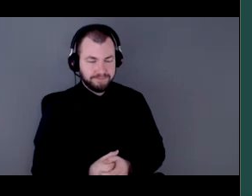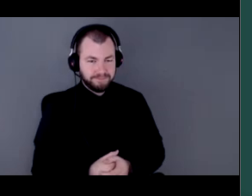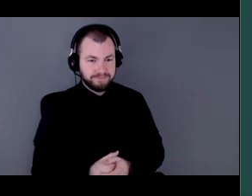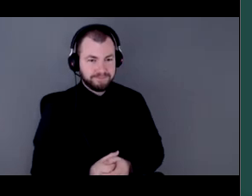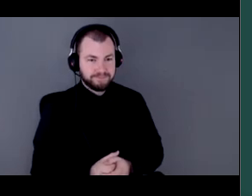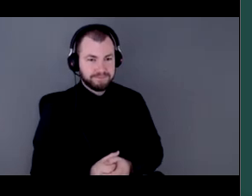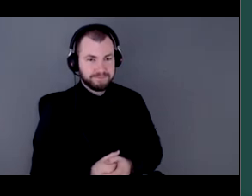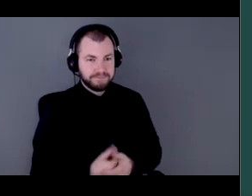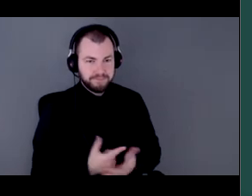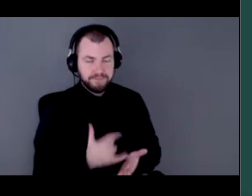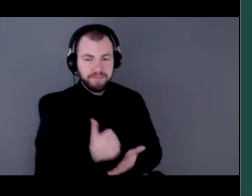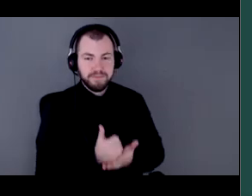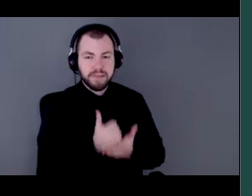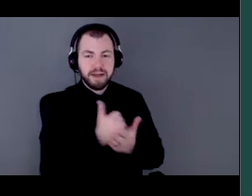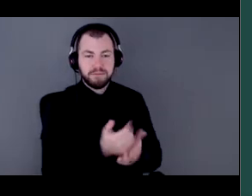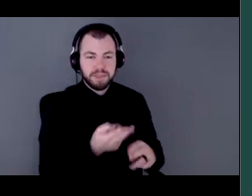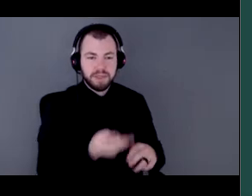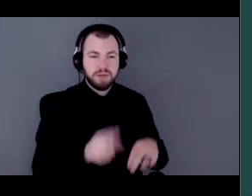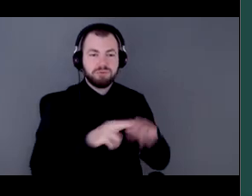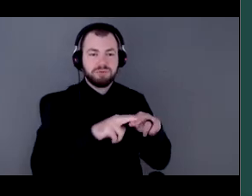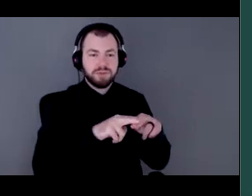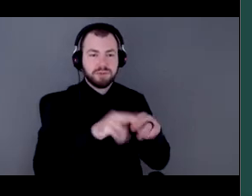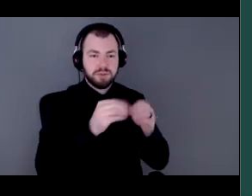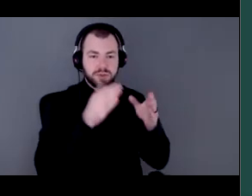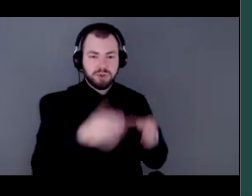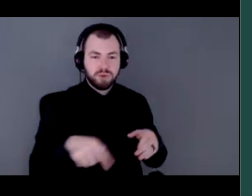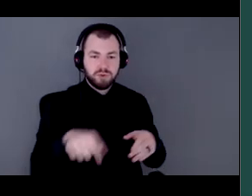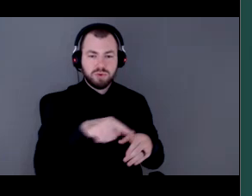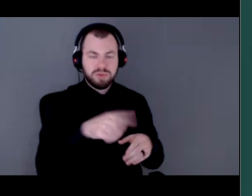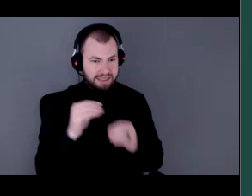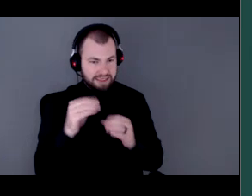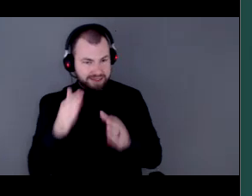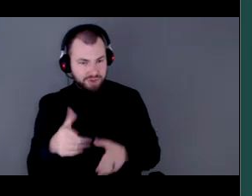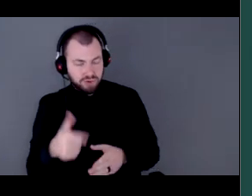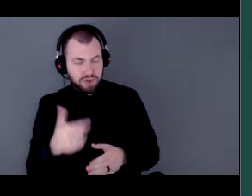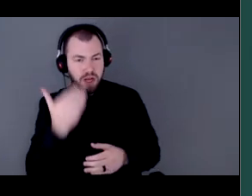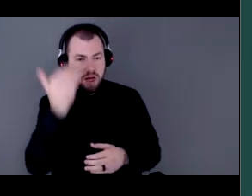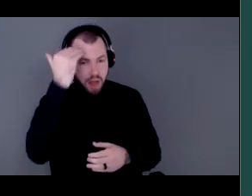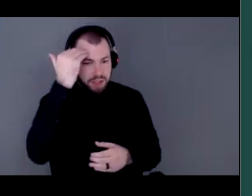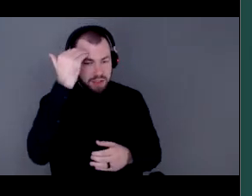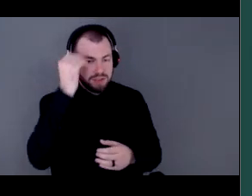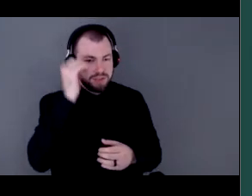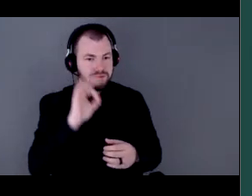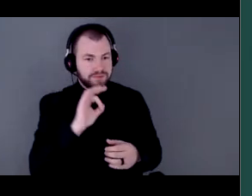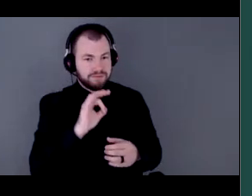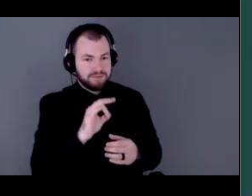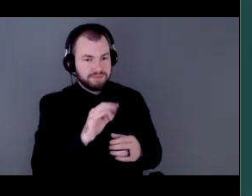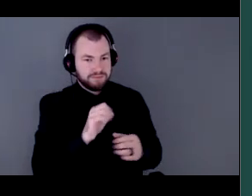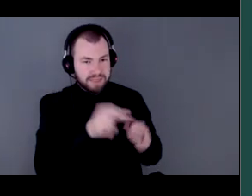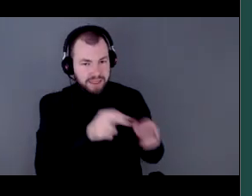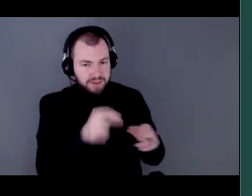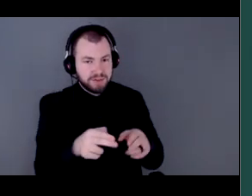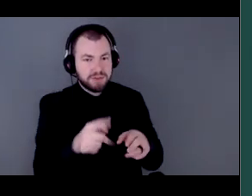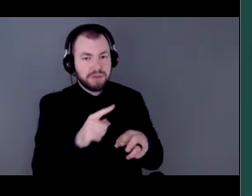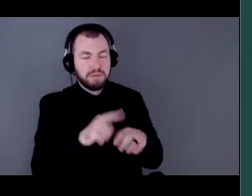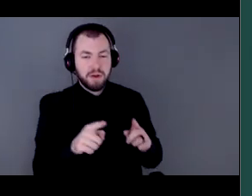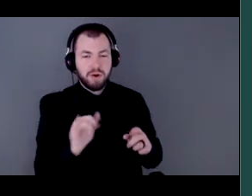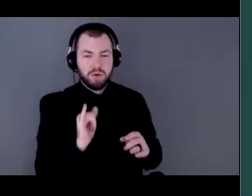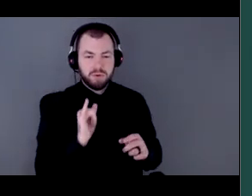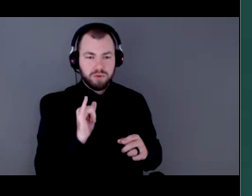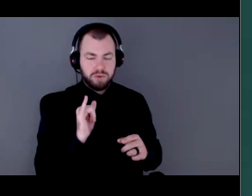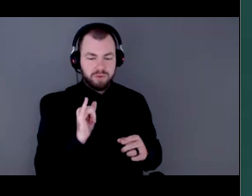helps increase the students and their teachers' knowledge and awareness of litter, but also for them to want to have stewardship